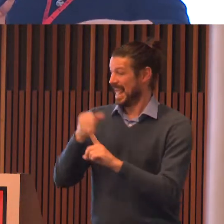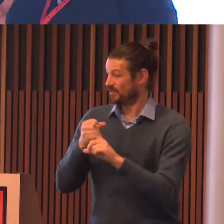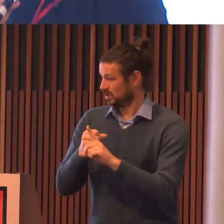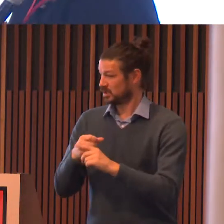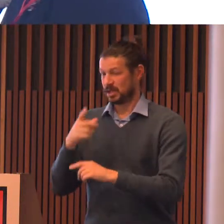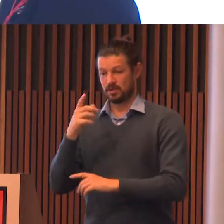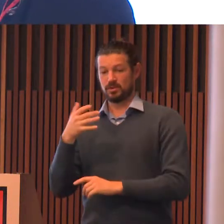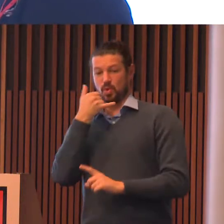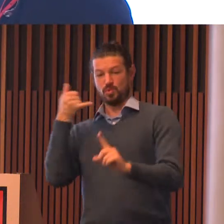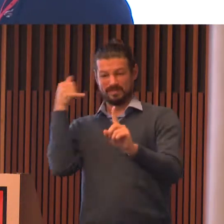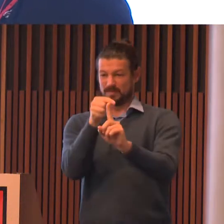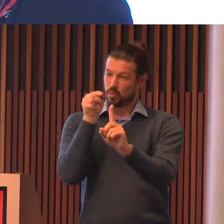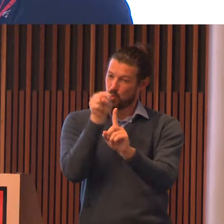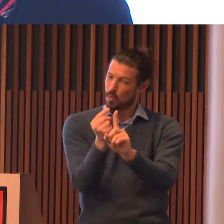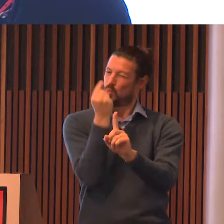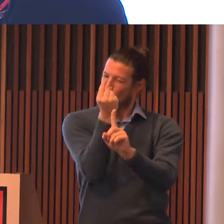worthwhile exploring.